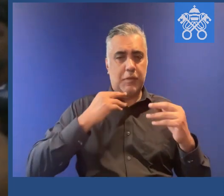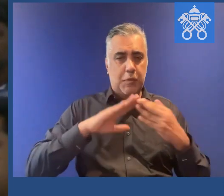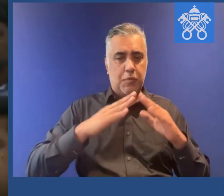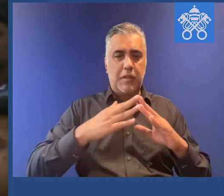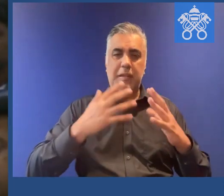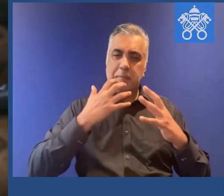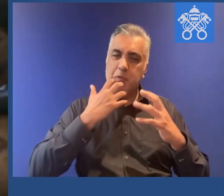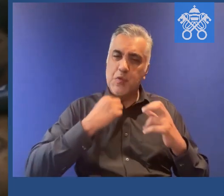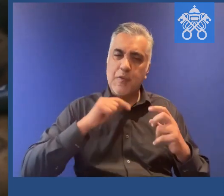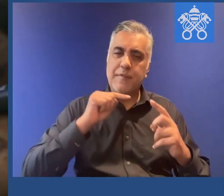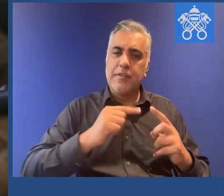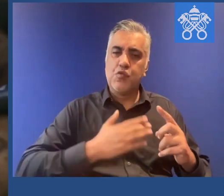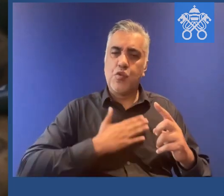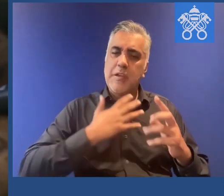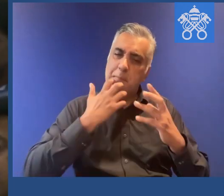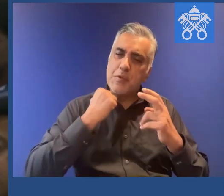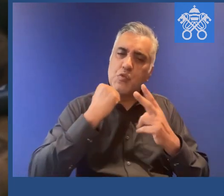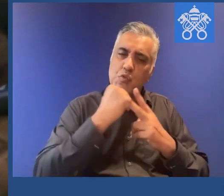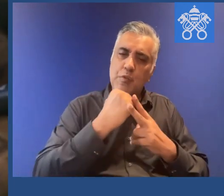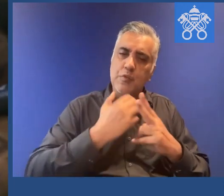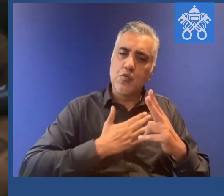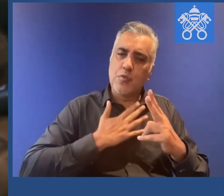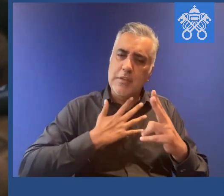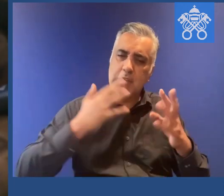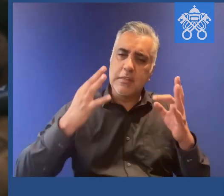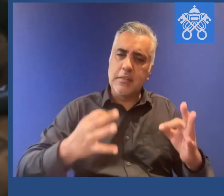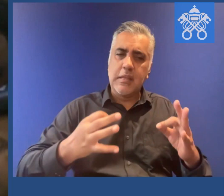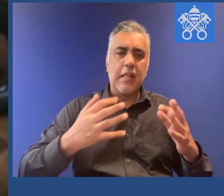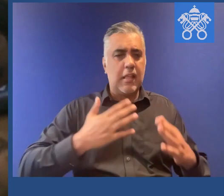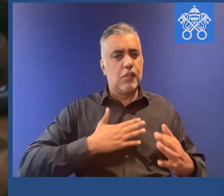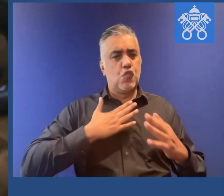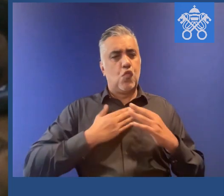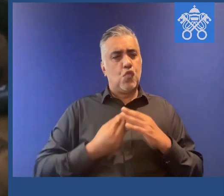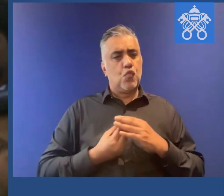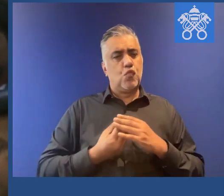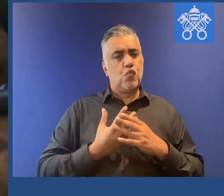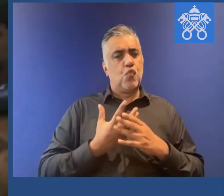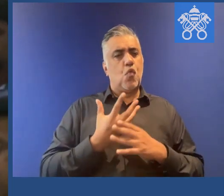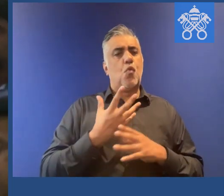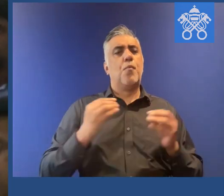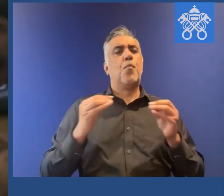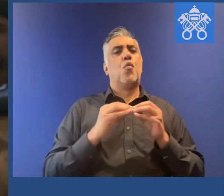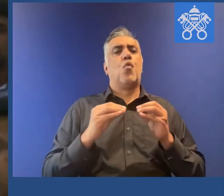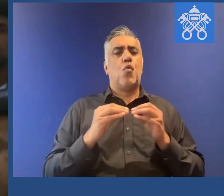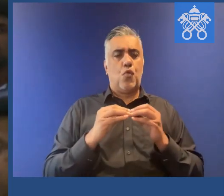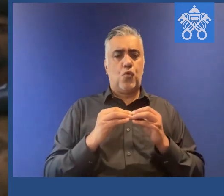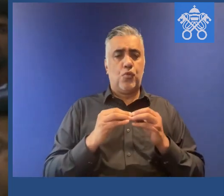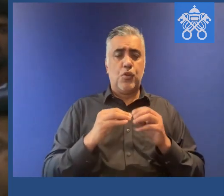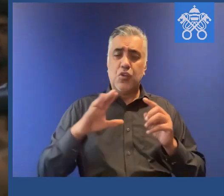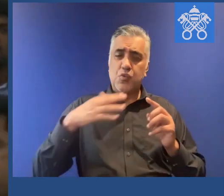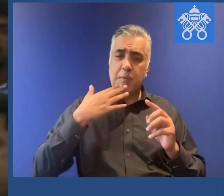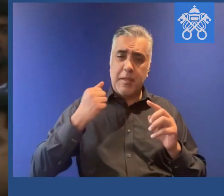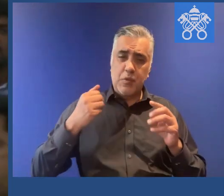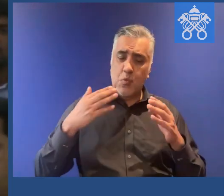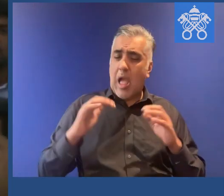preserve this joy. Preserve it. Indeed, let it grow ever greater. Do you know the best